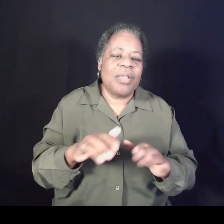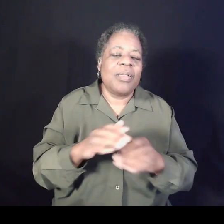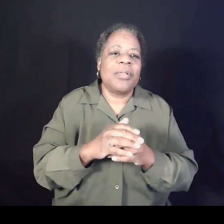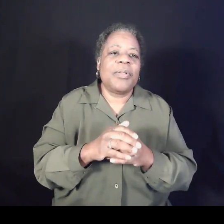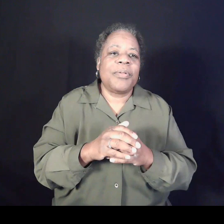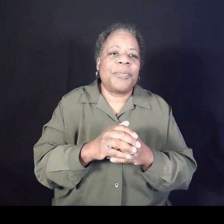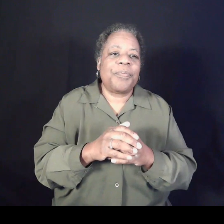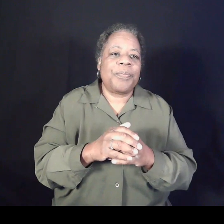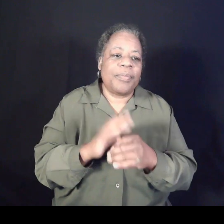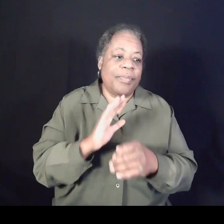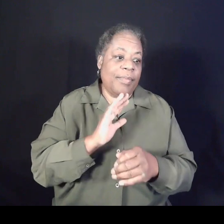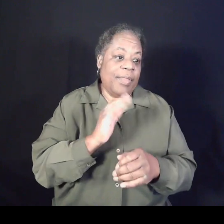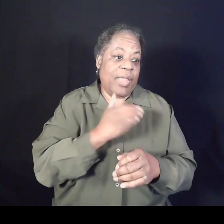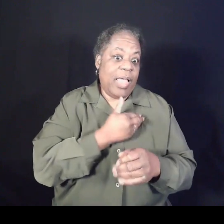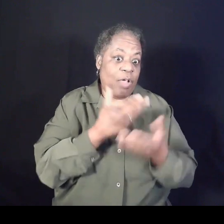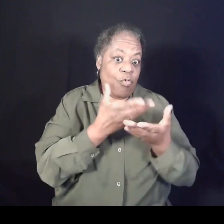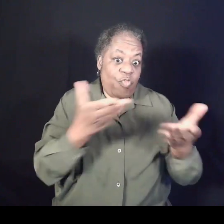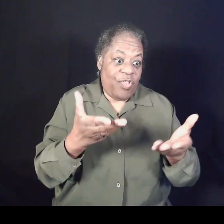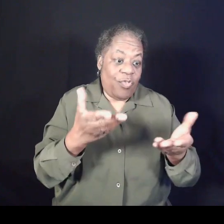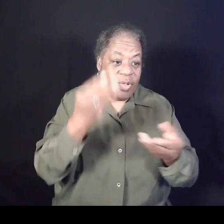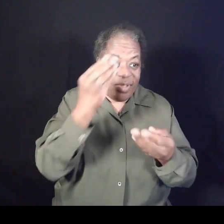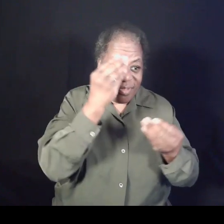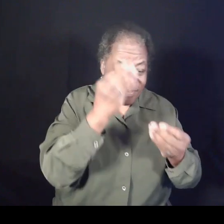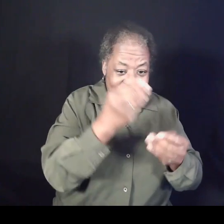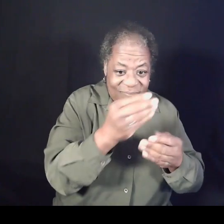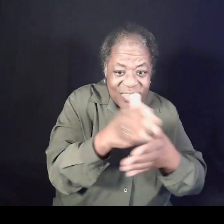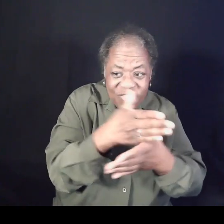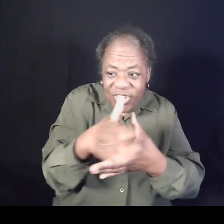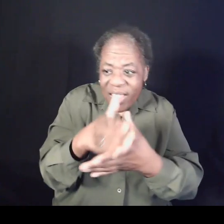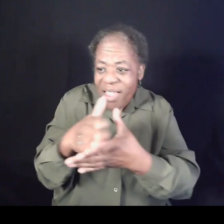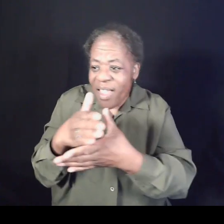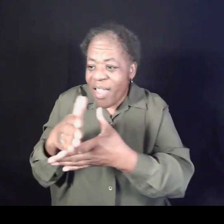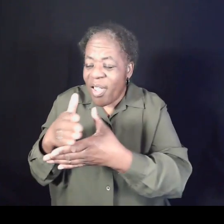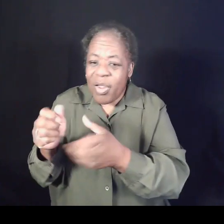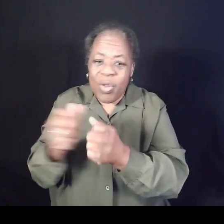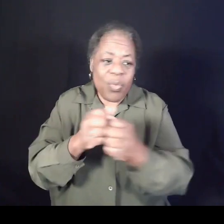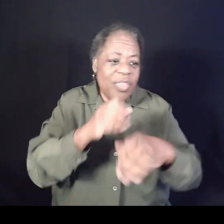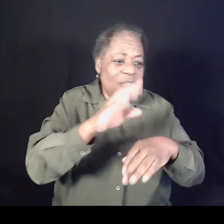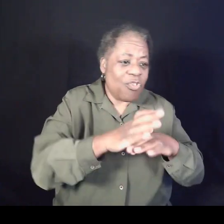our resources with the church or directly to those in need.